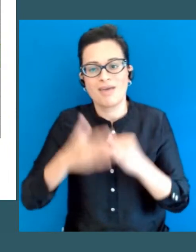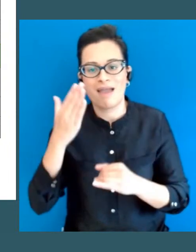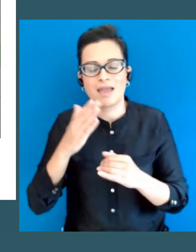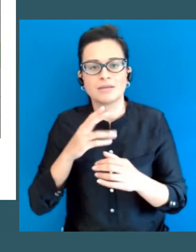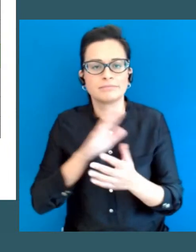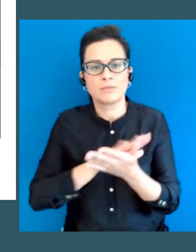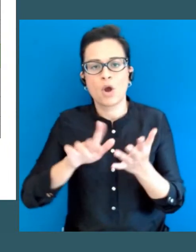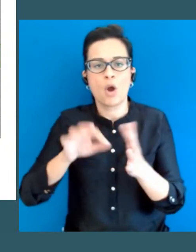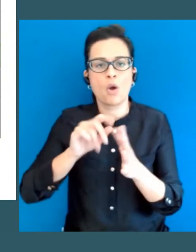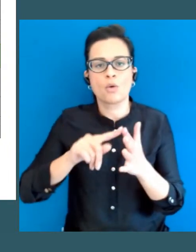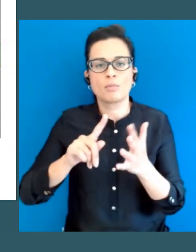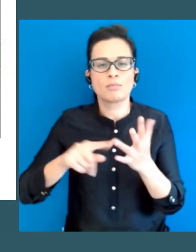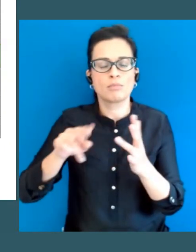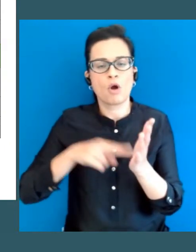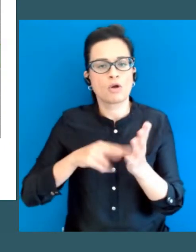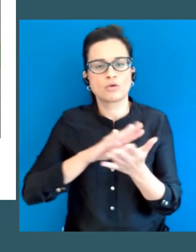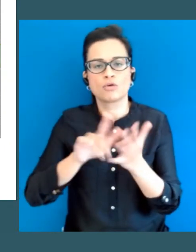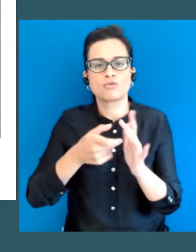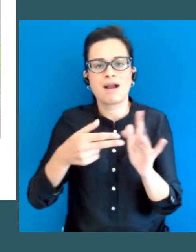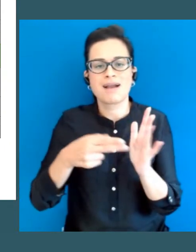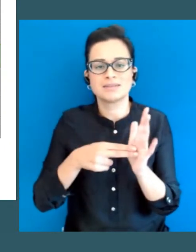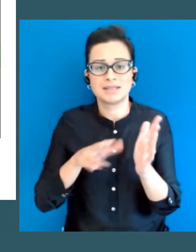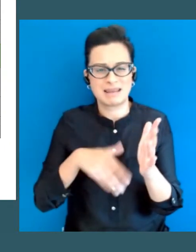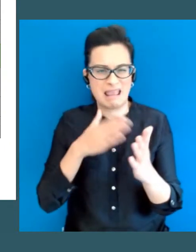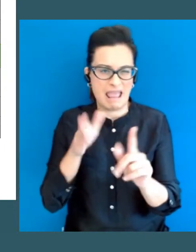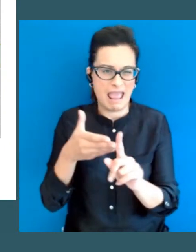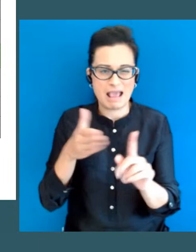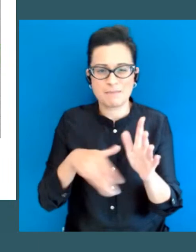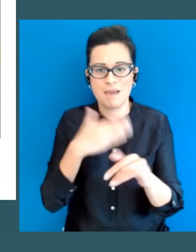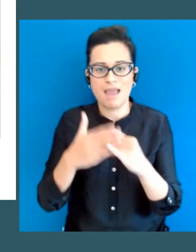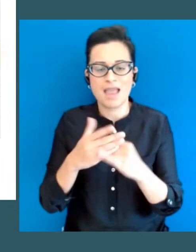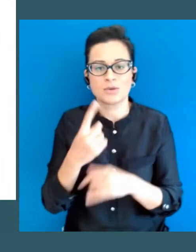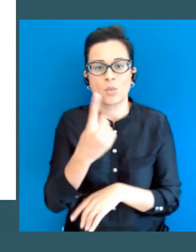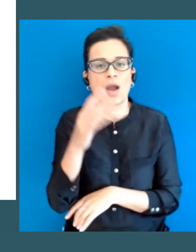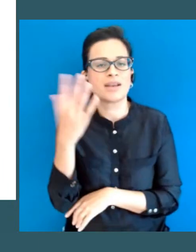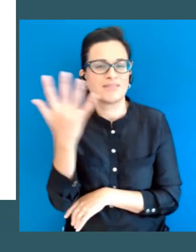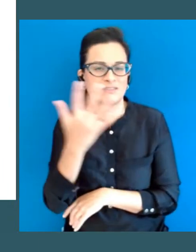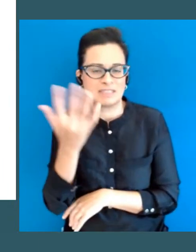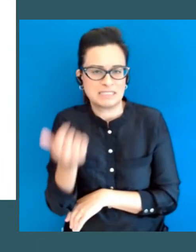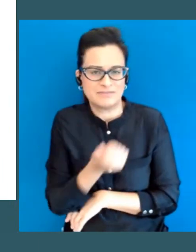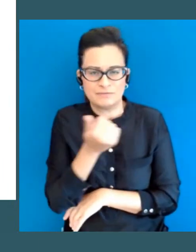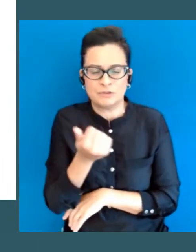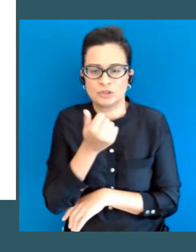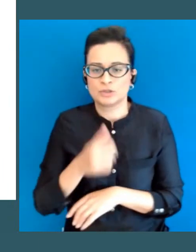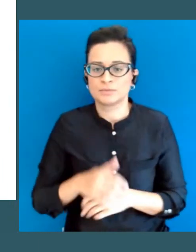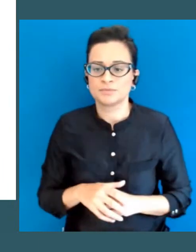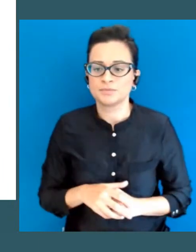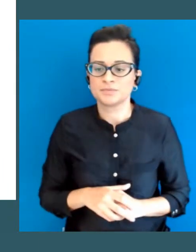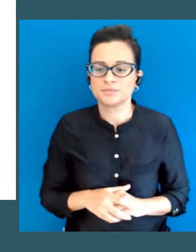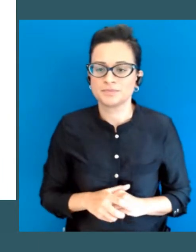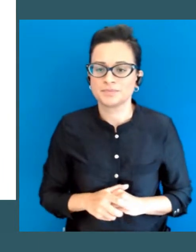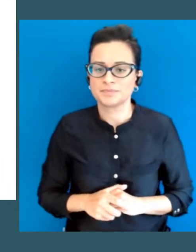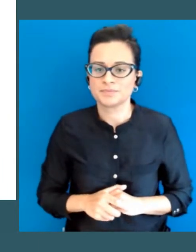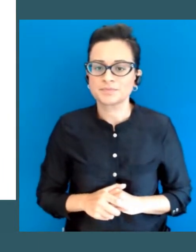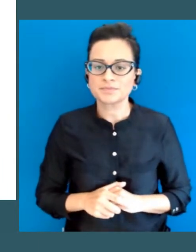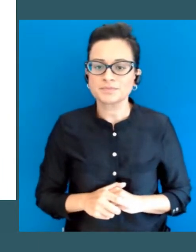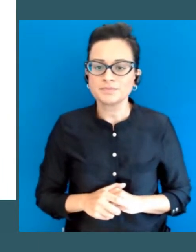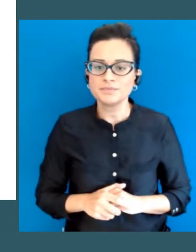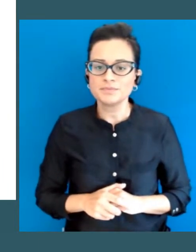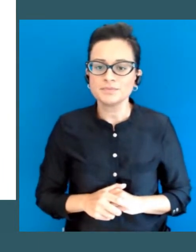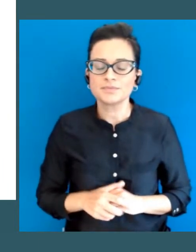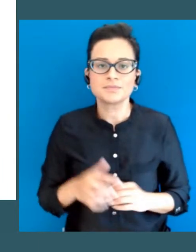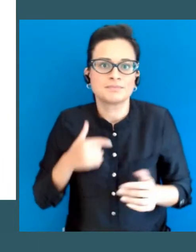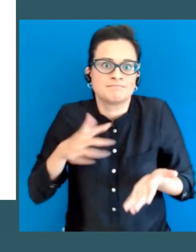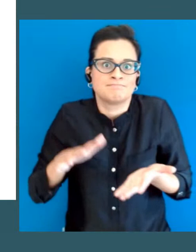We aim to end the session around 1:15 today. So it's my absolute pleasure